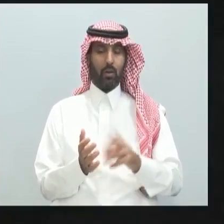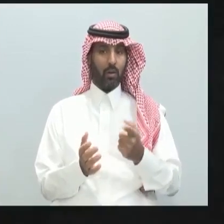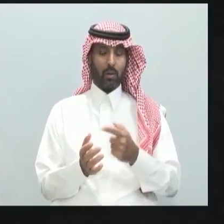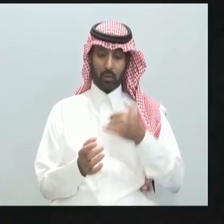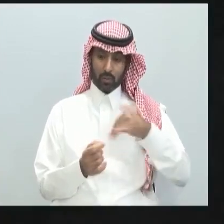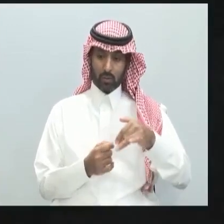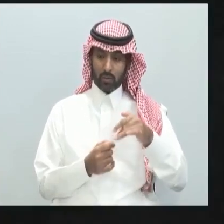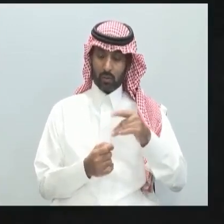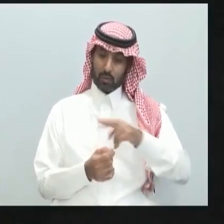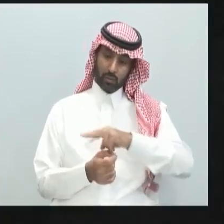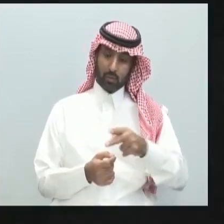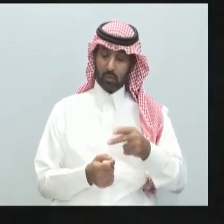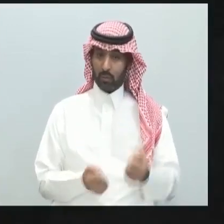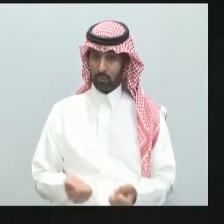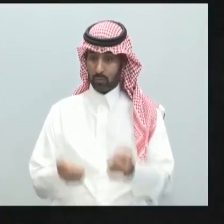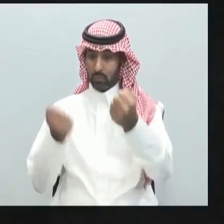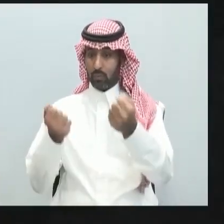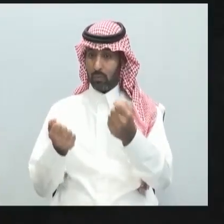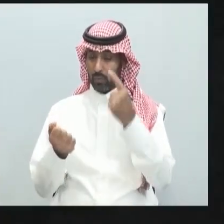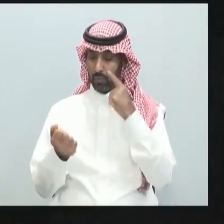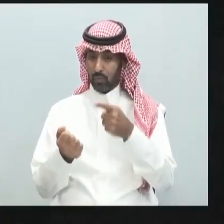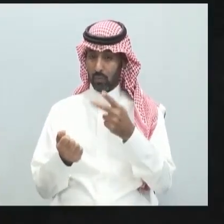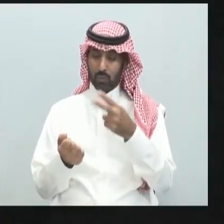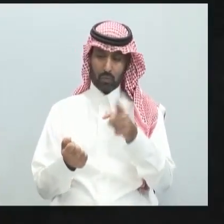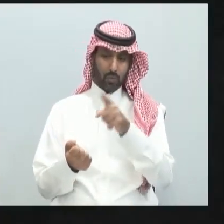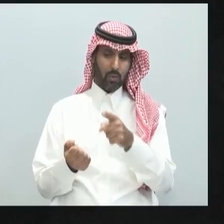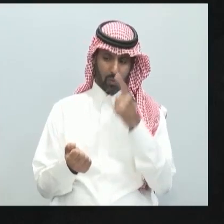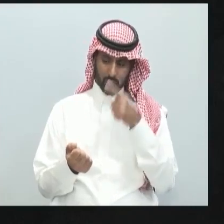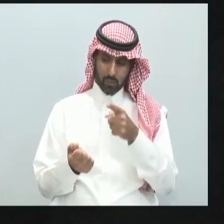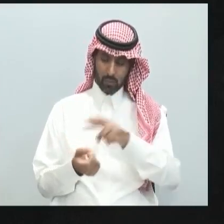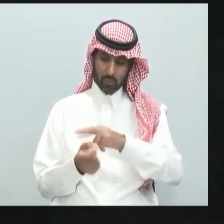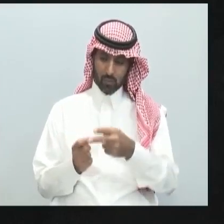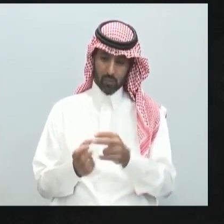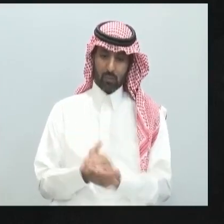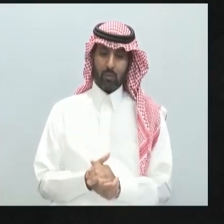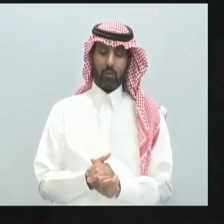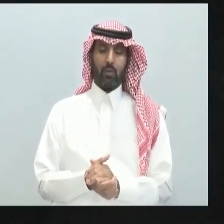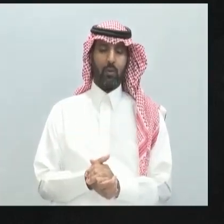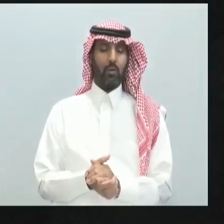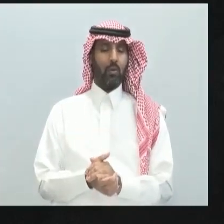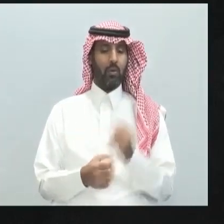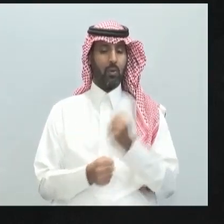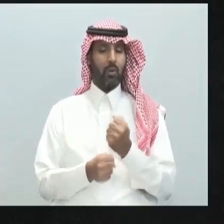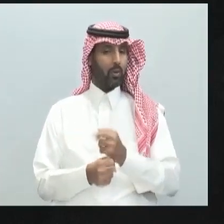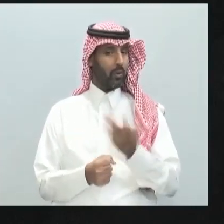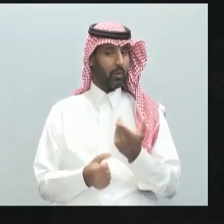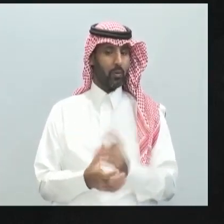the question arise that is it really recycled and they decided to change some things, what did they do?